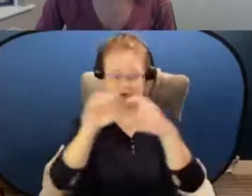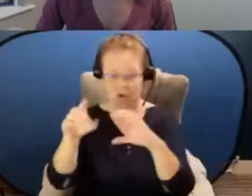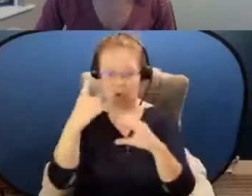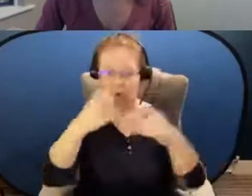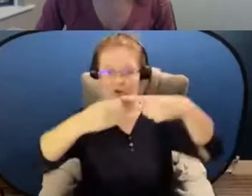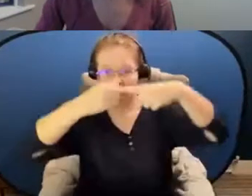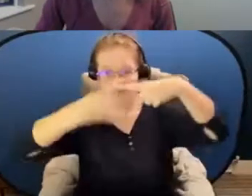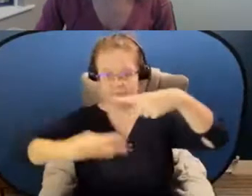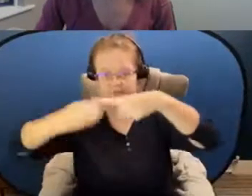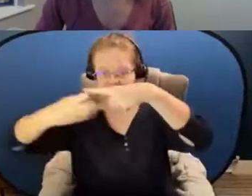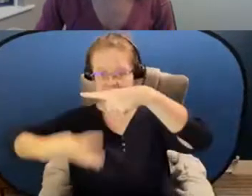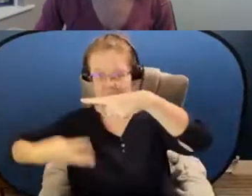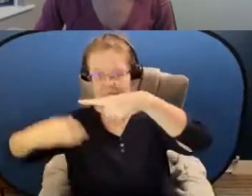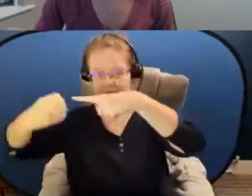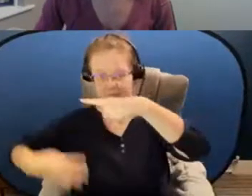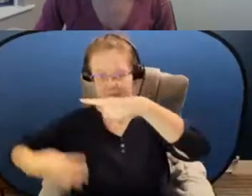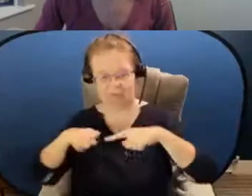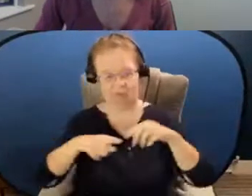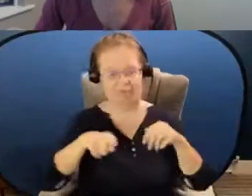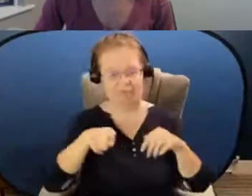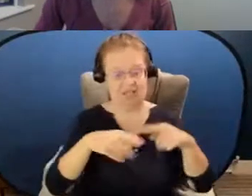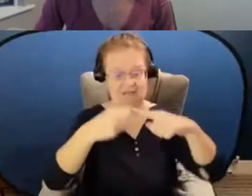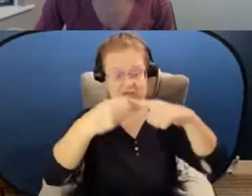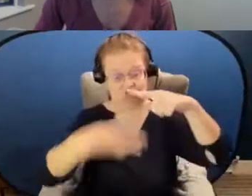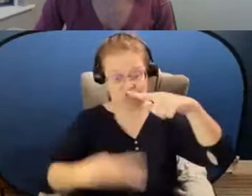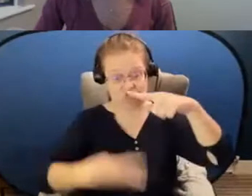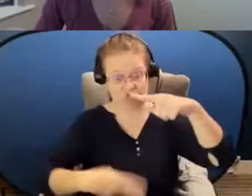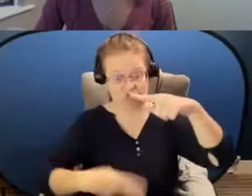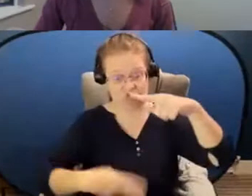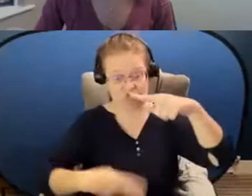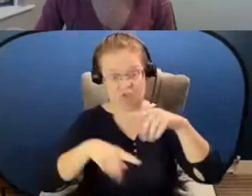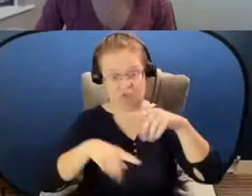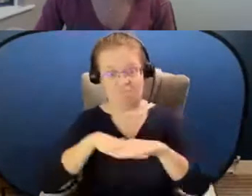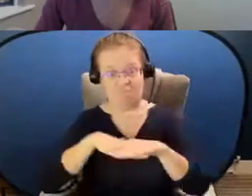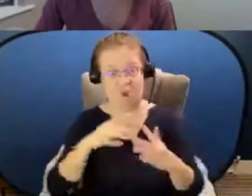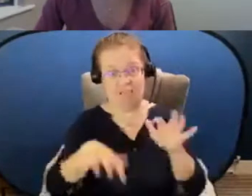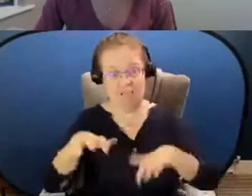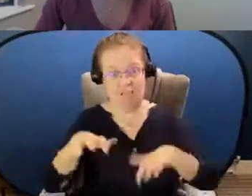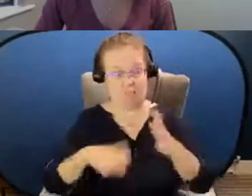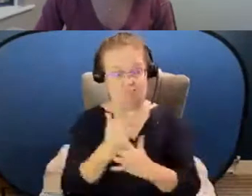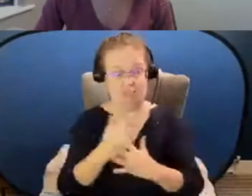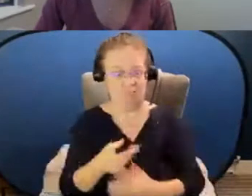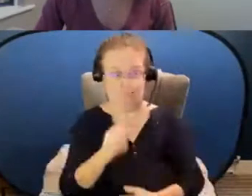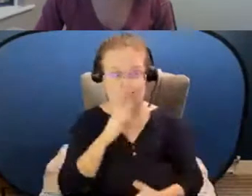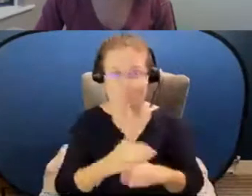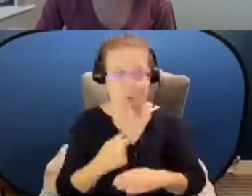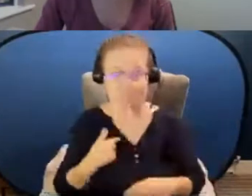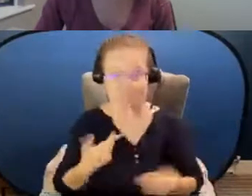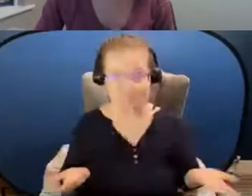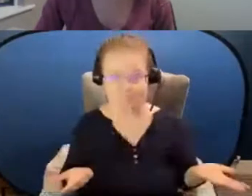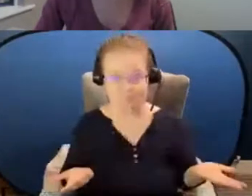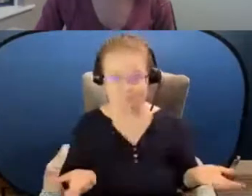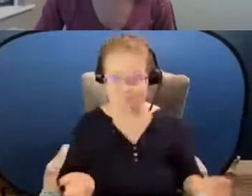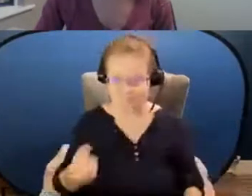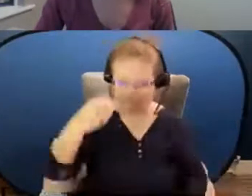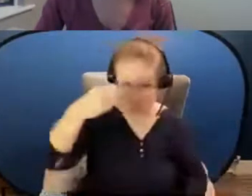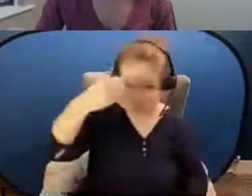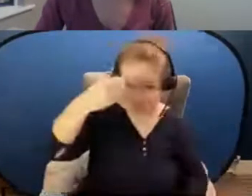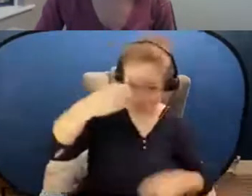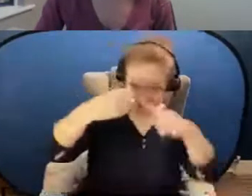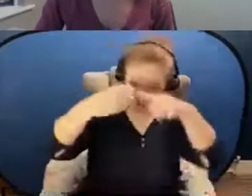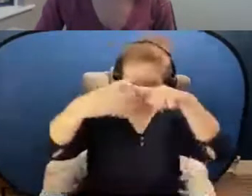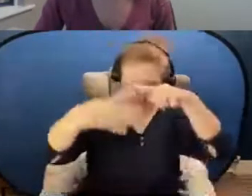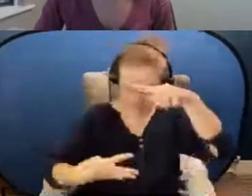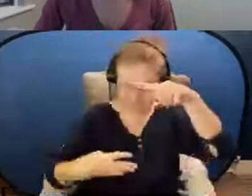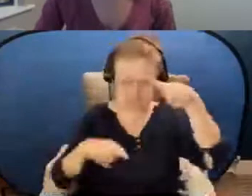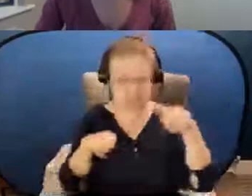designed for full keyboard accessibility. I can't get it to work. So, you know, even a list, any list you see